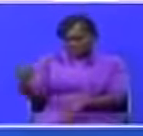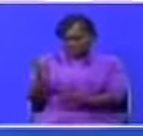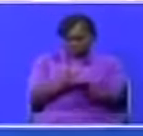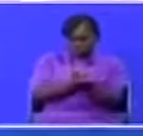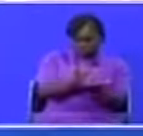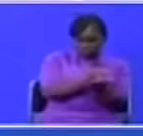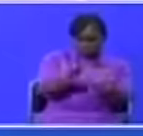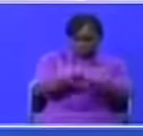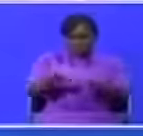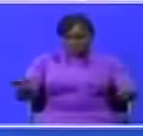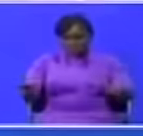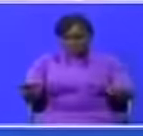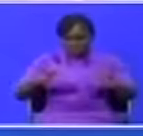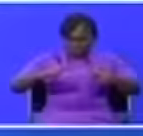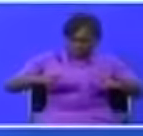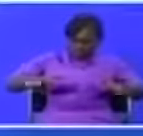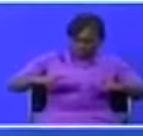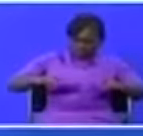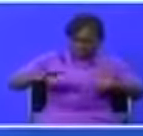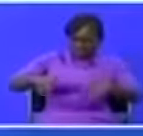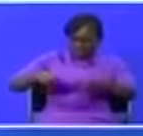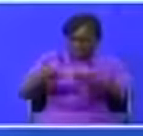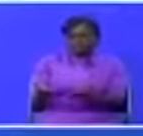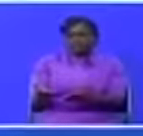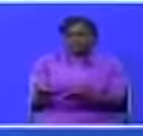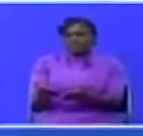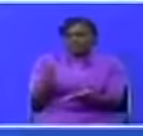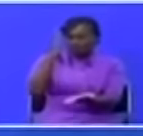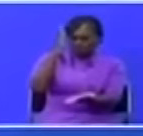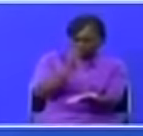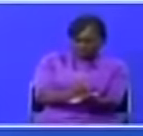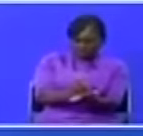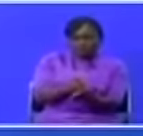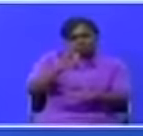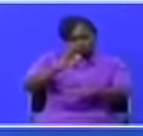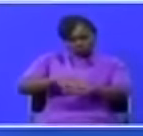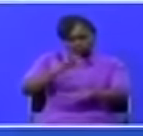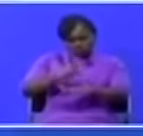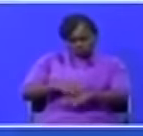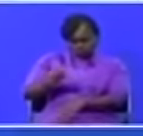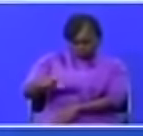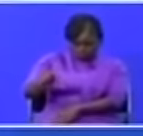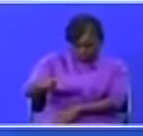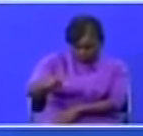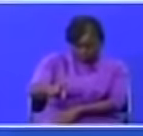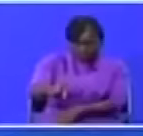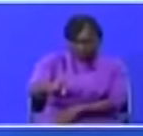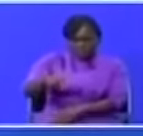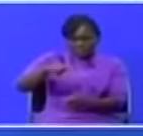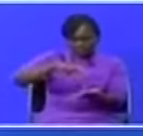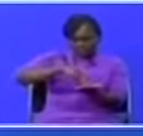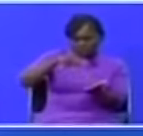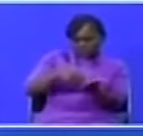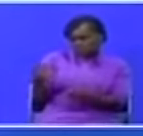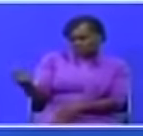a farm after researchers surveyed the marine area and confirmed it was viable for the project. Ile miradi yetu midogo